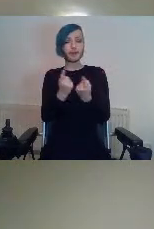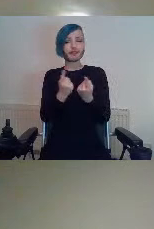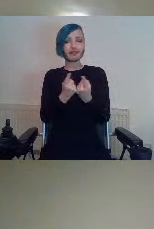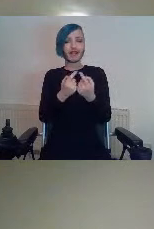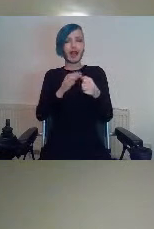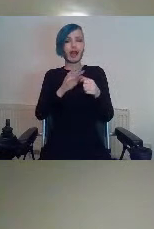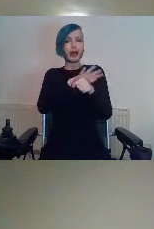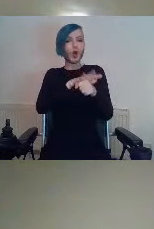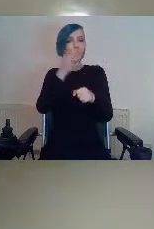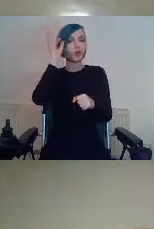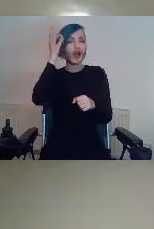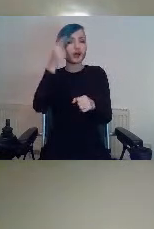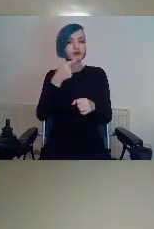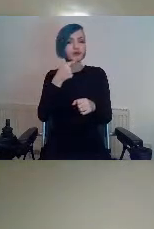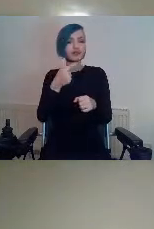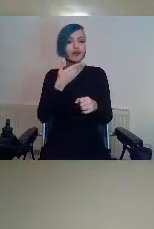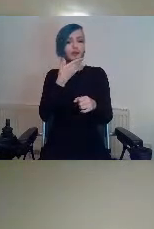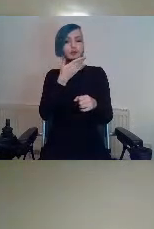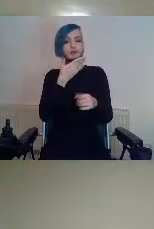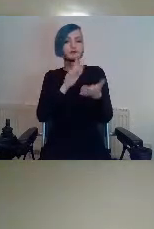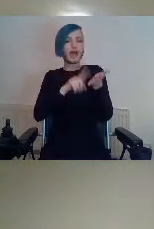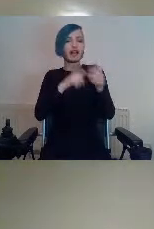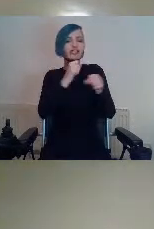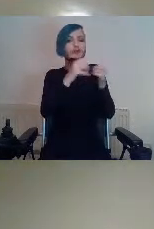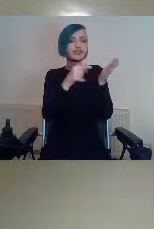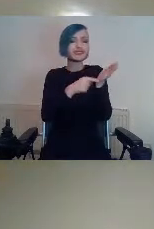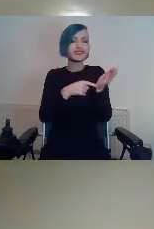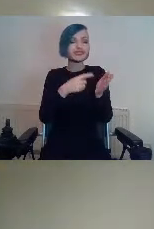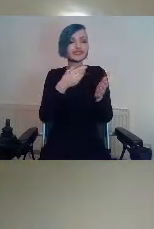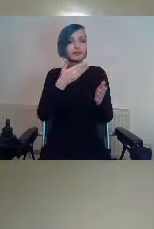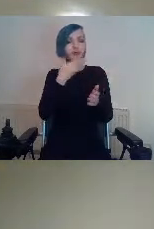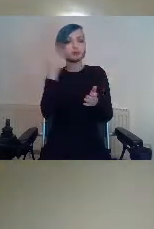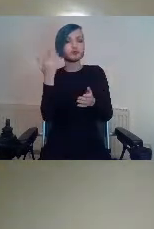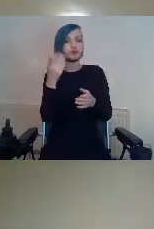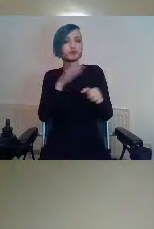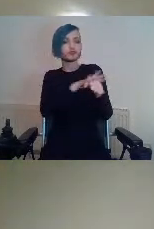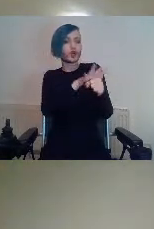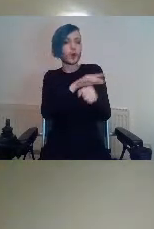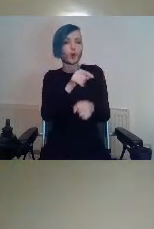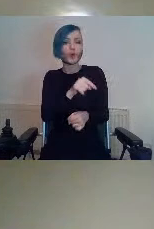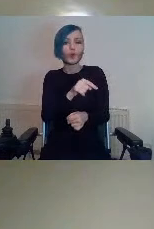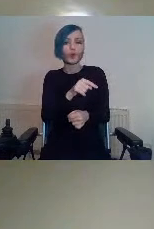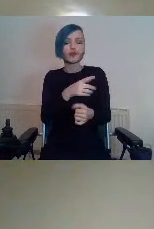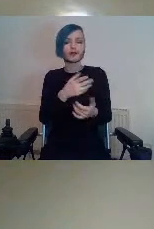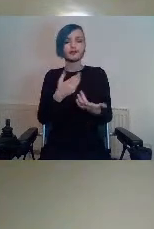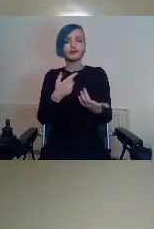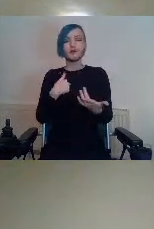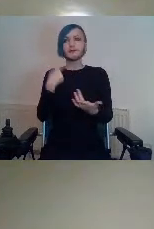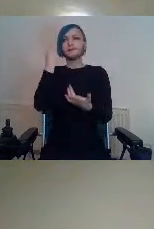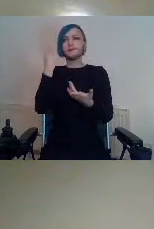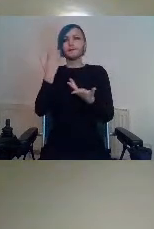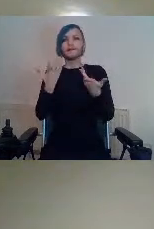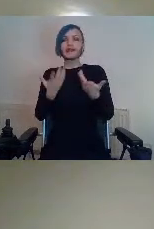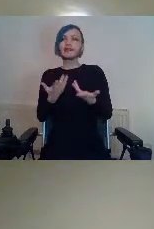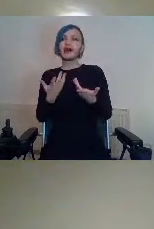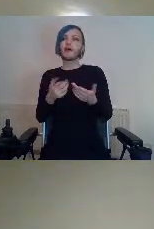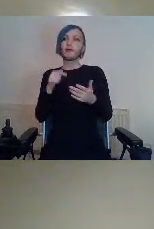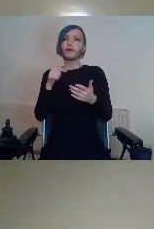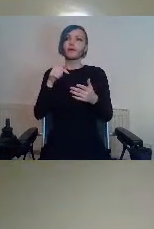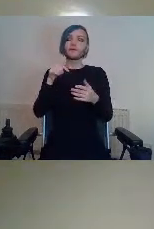this point, because of what you're saying is getting me to think of things. I'm wondering at this point, Vitalina, like, do